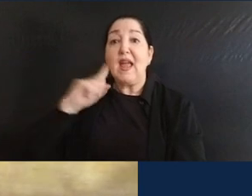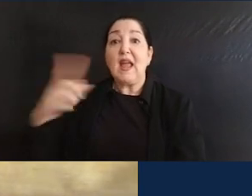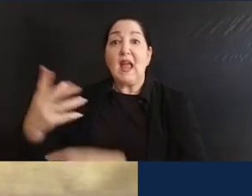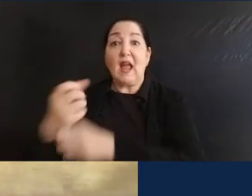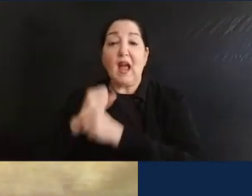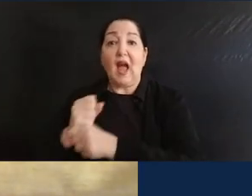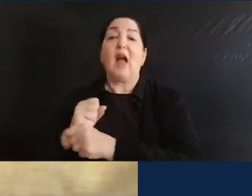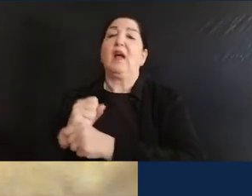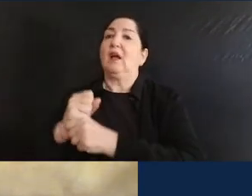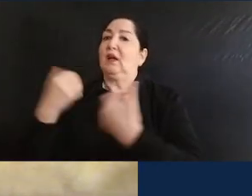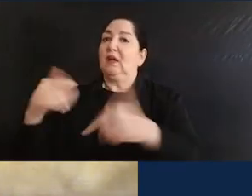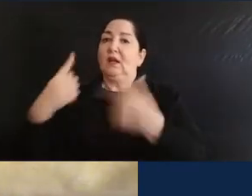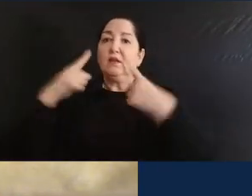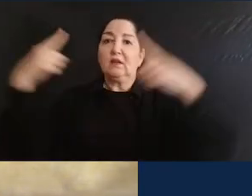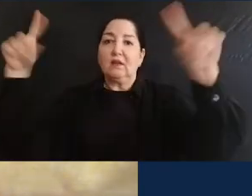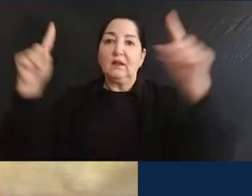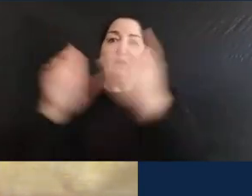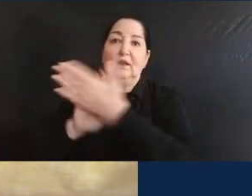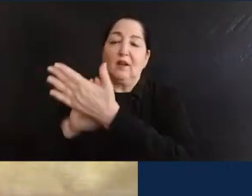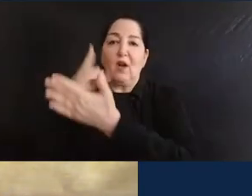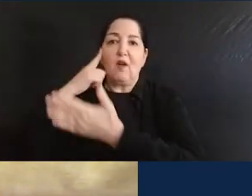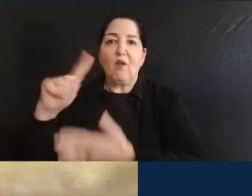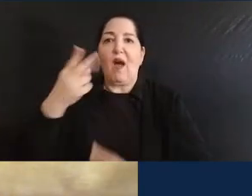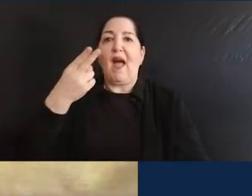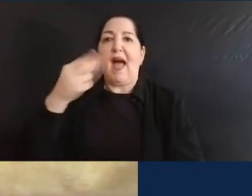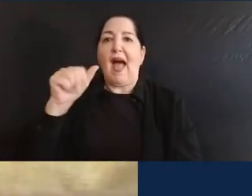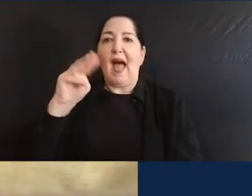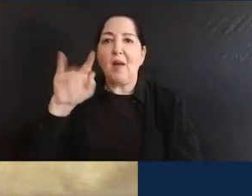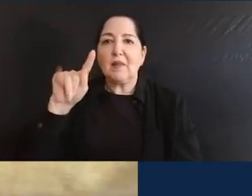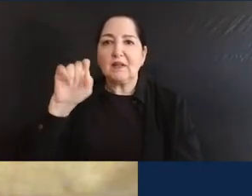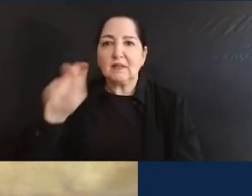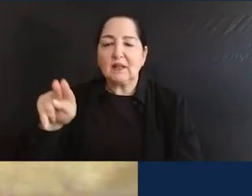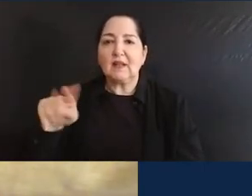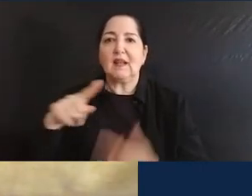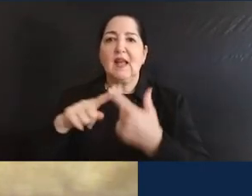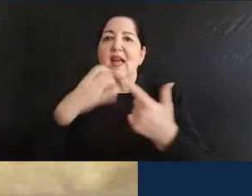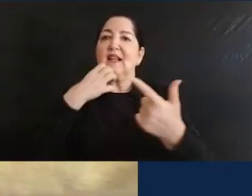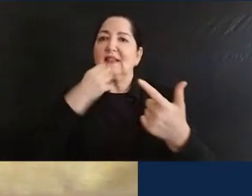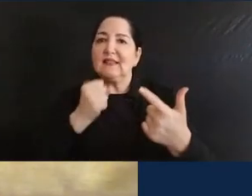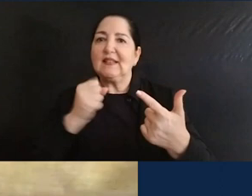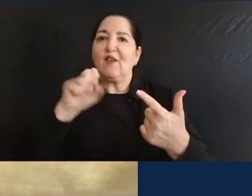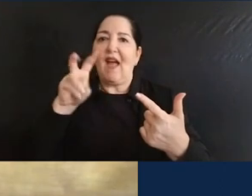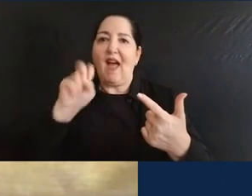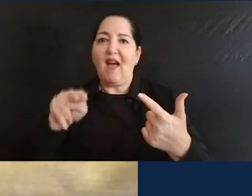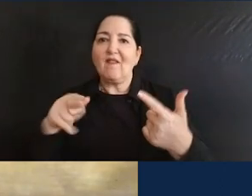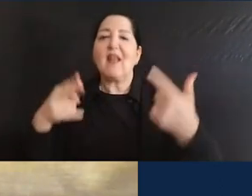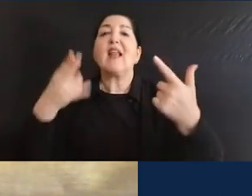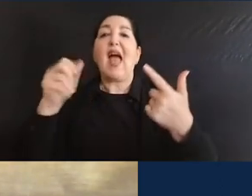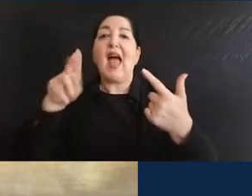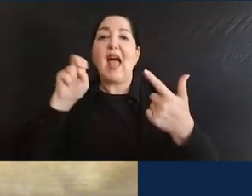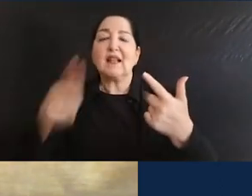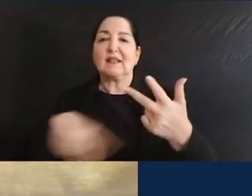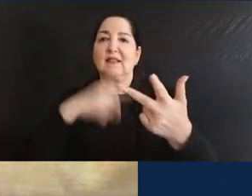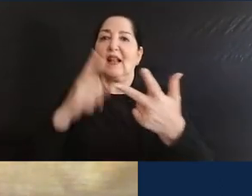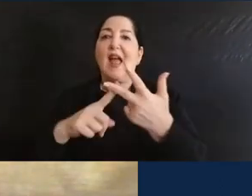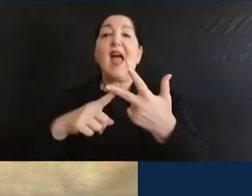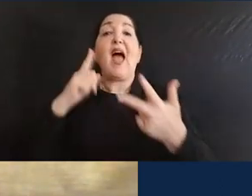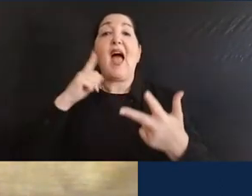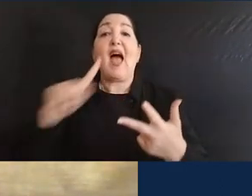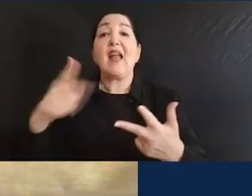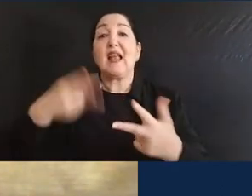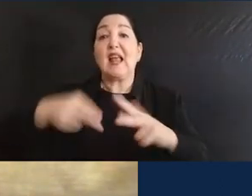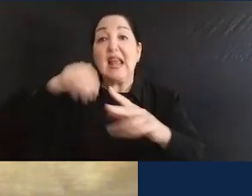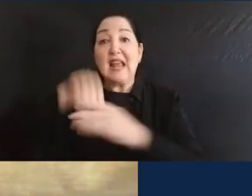Broadway shows Hamilton, Dear Evan Hansen, and In the Heights. Altogether, he has won 3 Tonys for